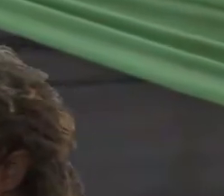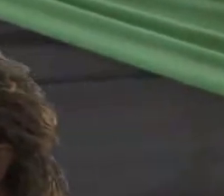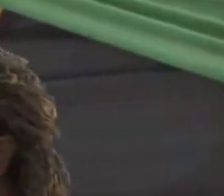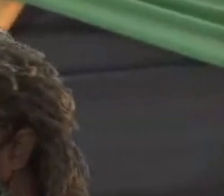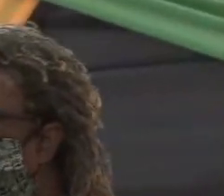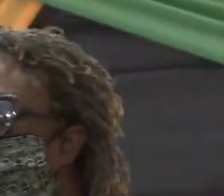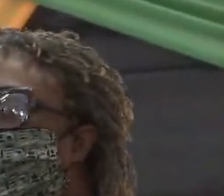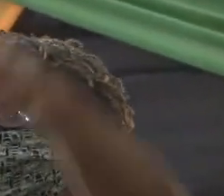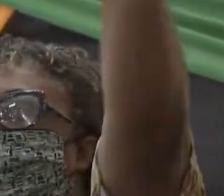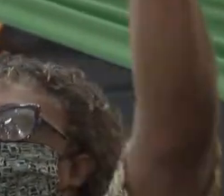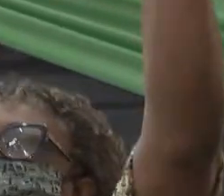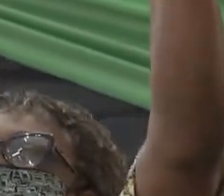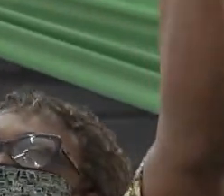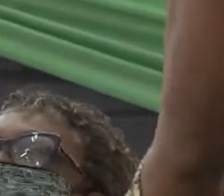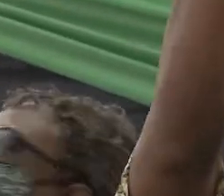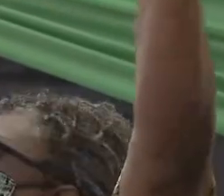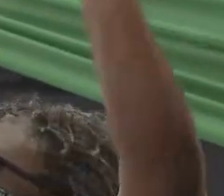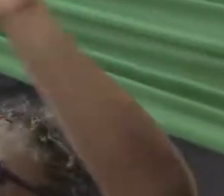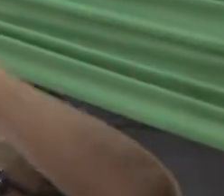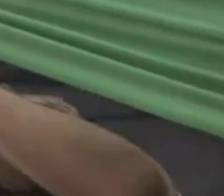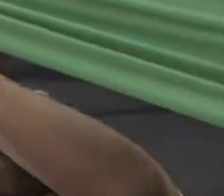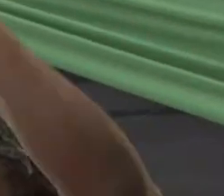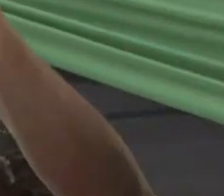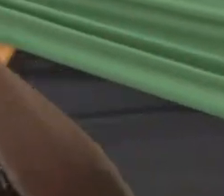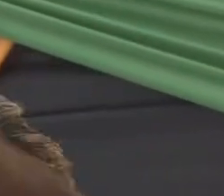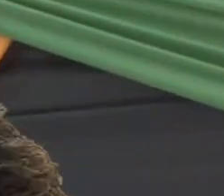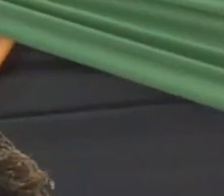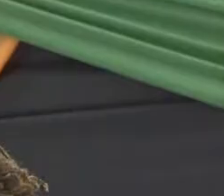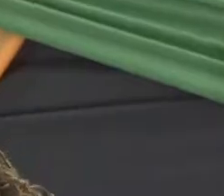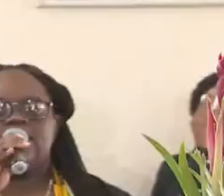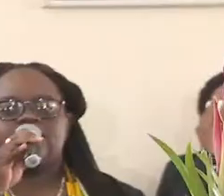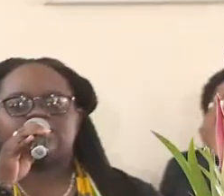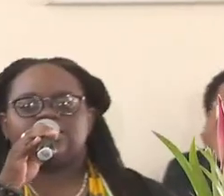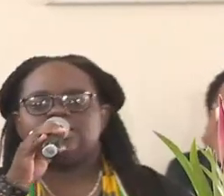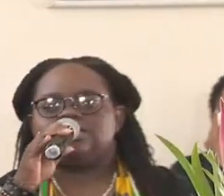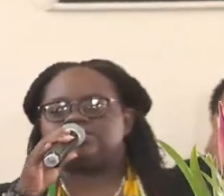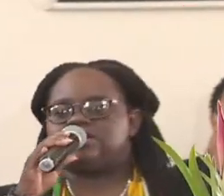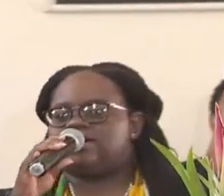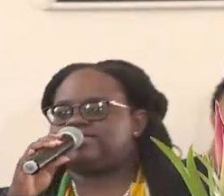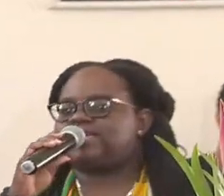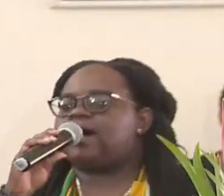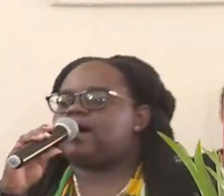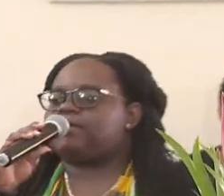I. For with Jesus I'm making,